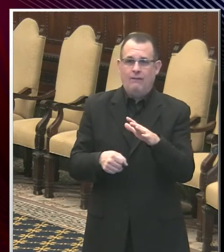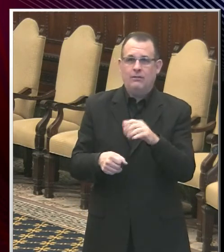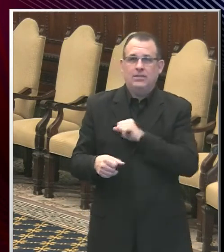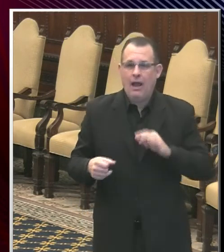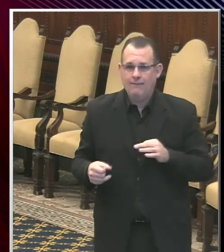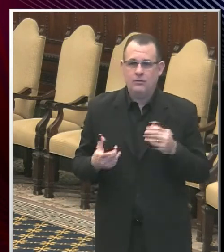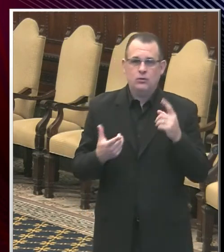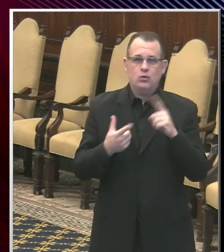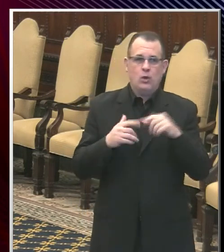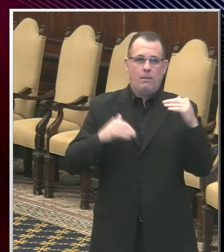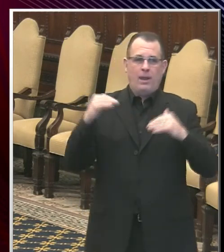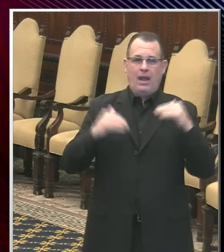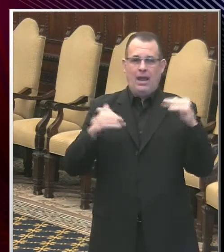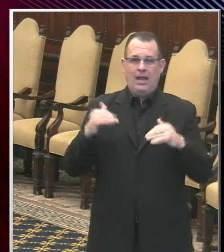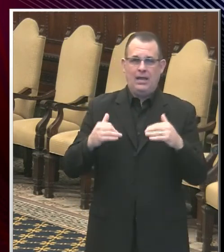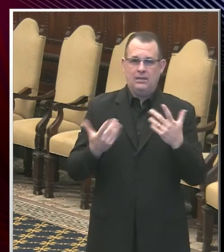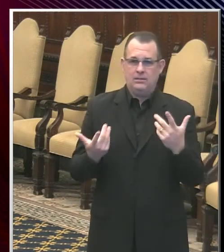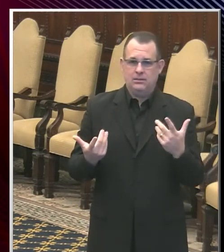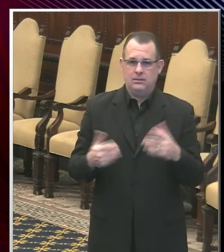their